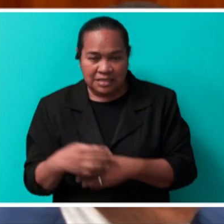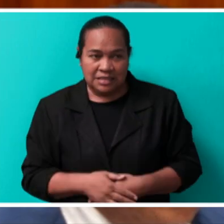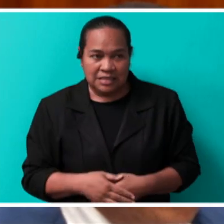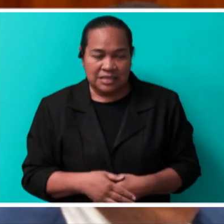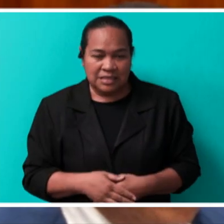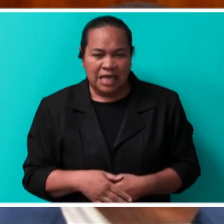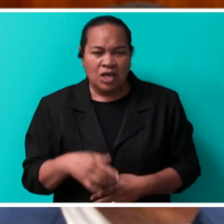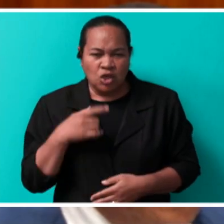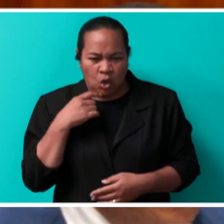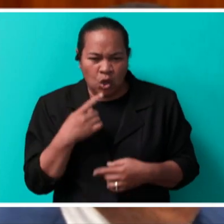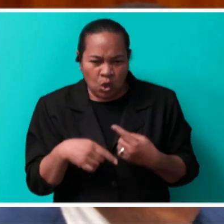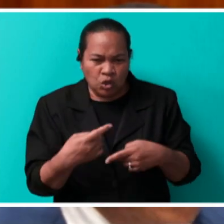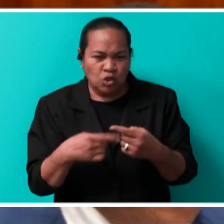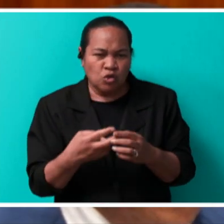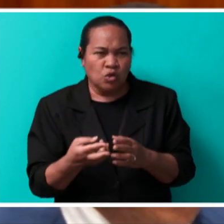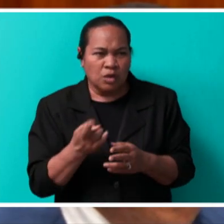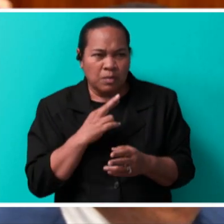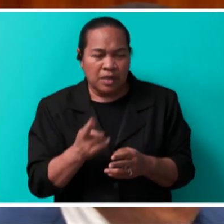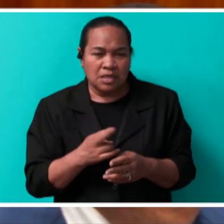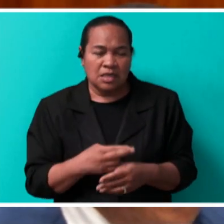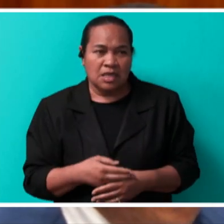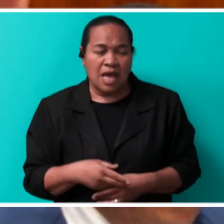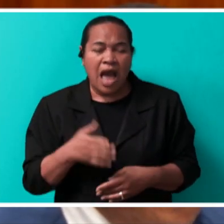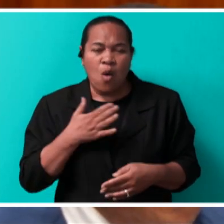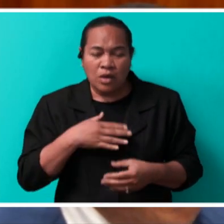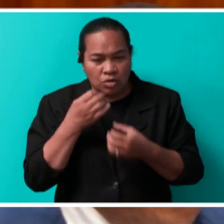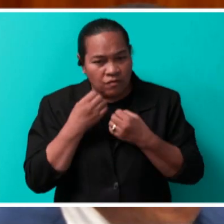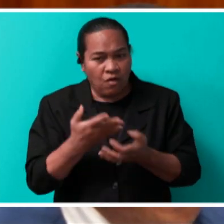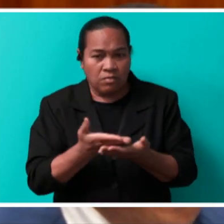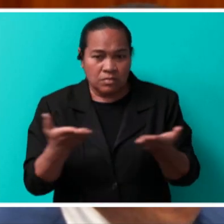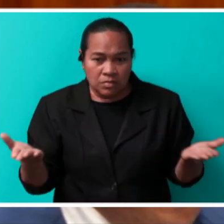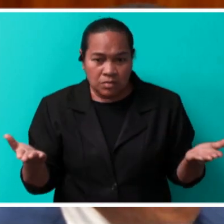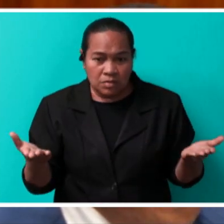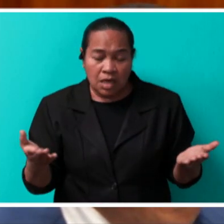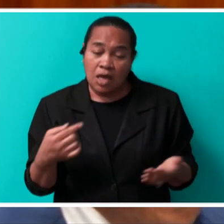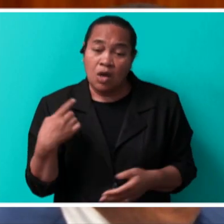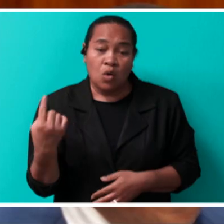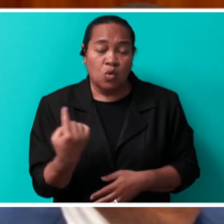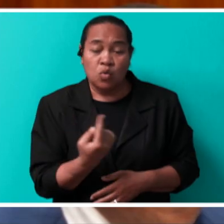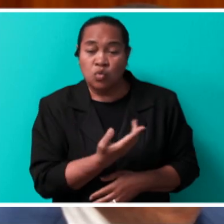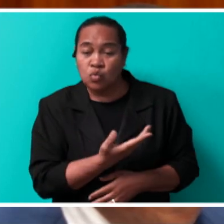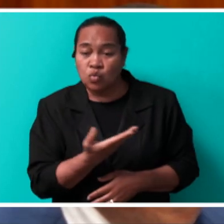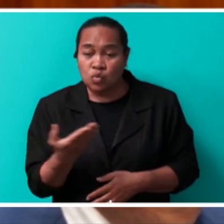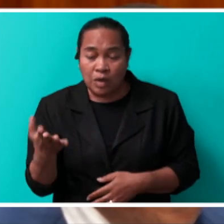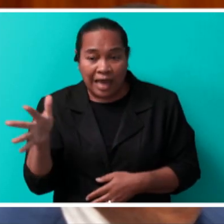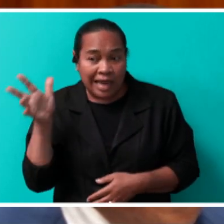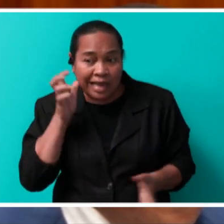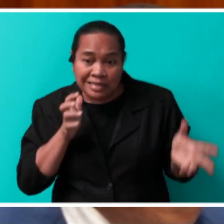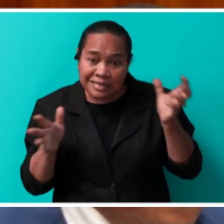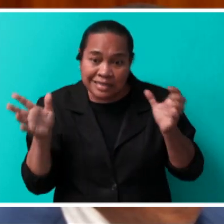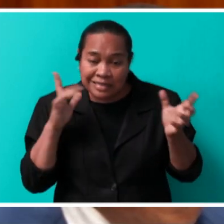of repeating, I wish to inform the House, as well as those who are listening and watching